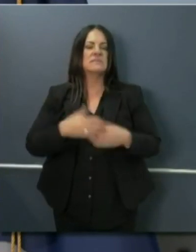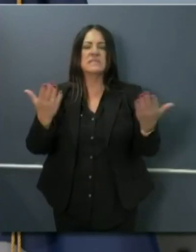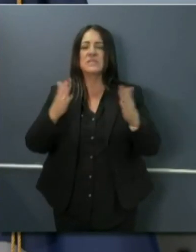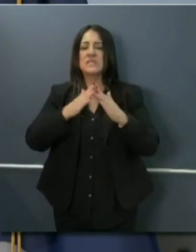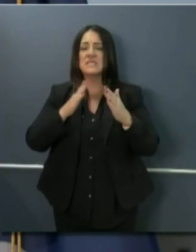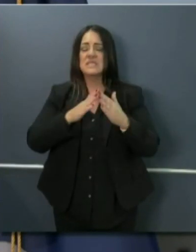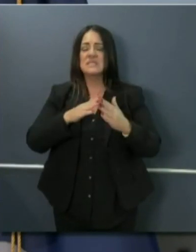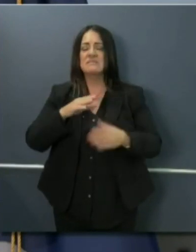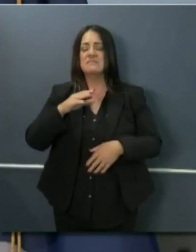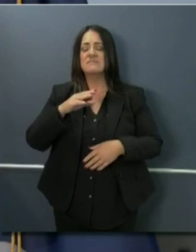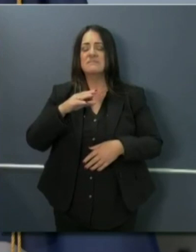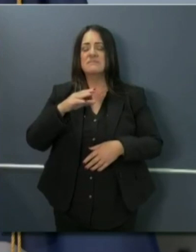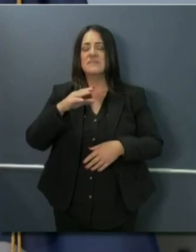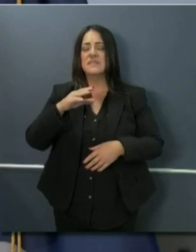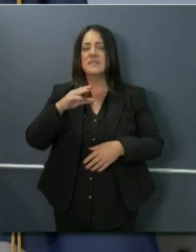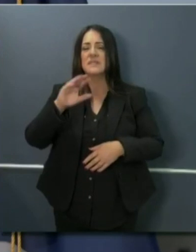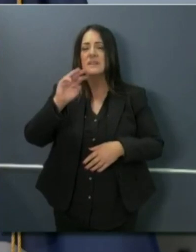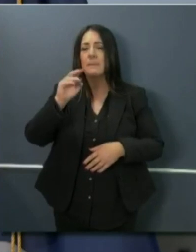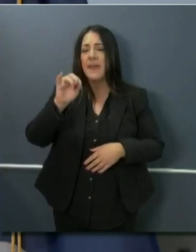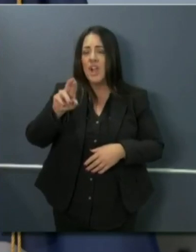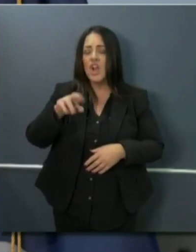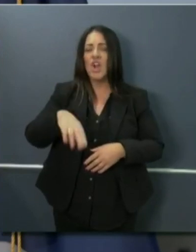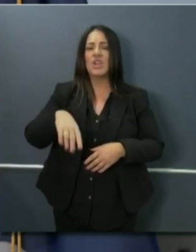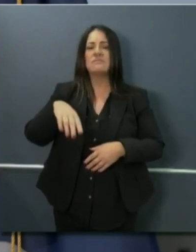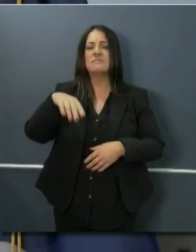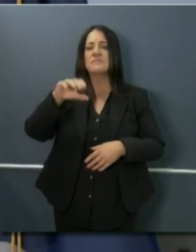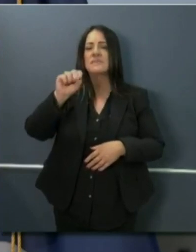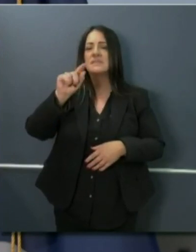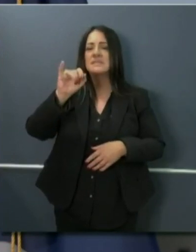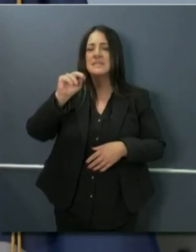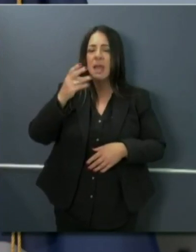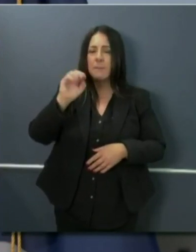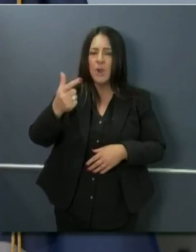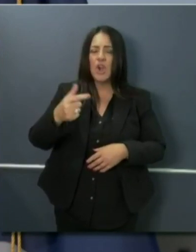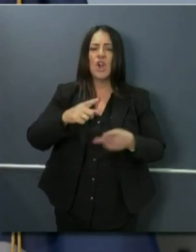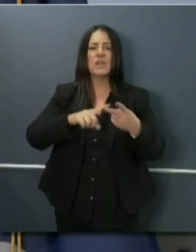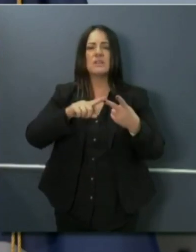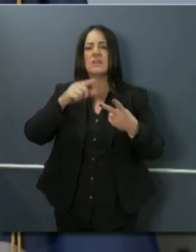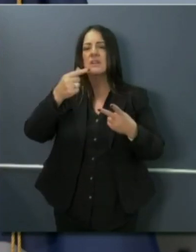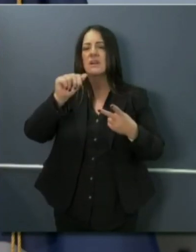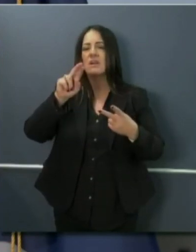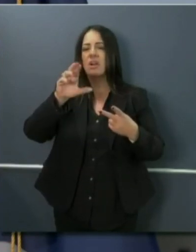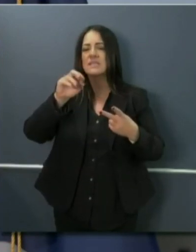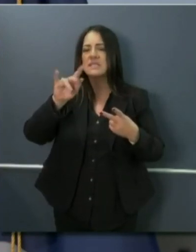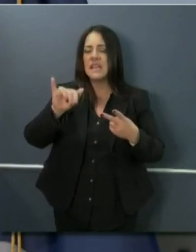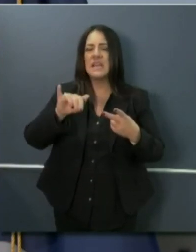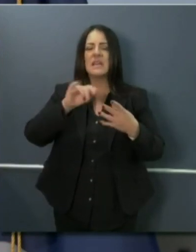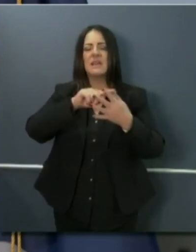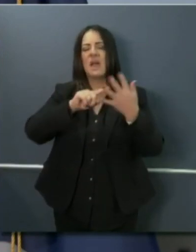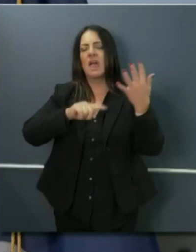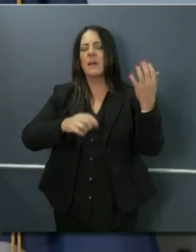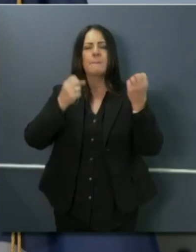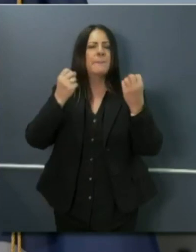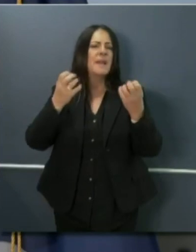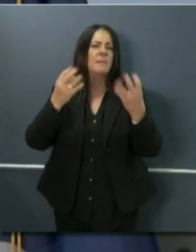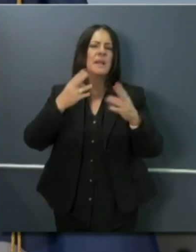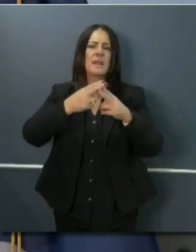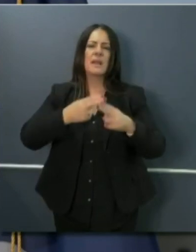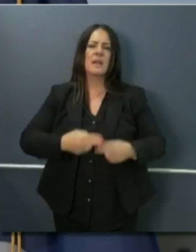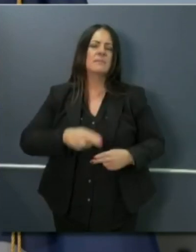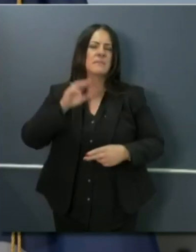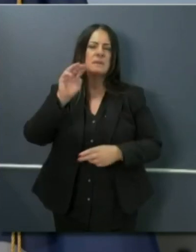many others, Mayor Liccardo and Mayor Garcetti, Mayor Libby Schaaf. I can continue,